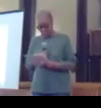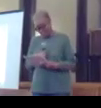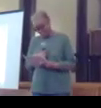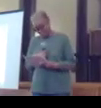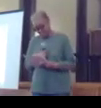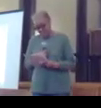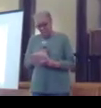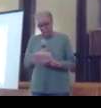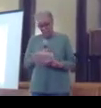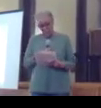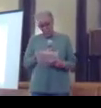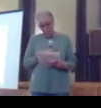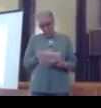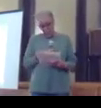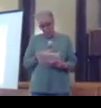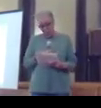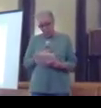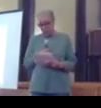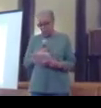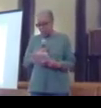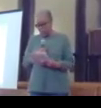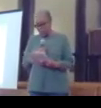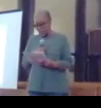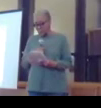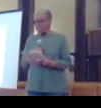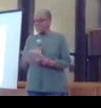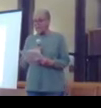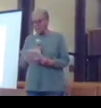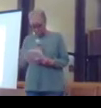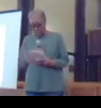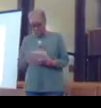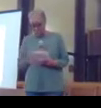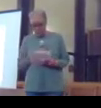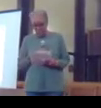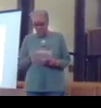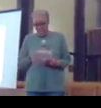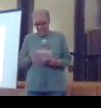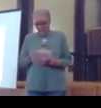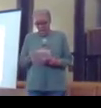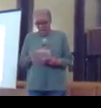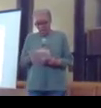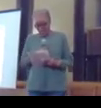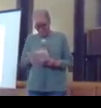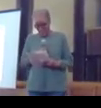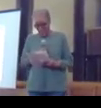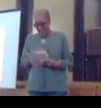came. How many of you heard of Green versus McDonald?